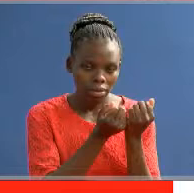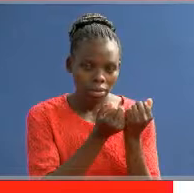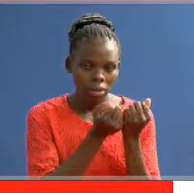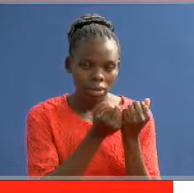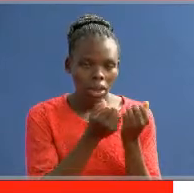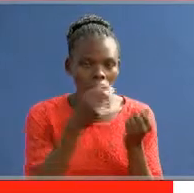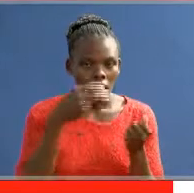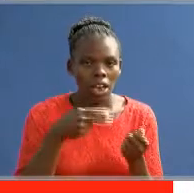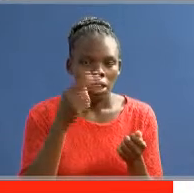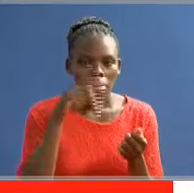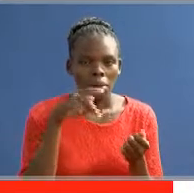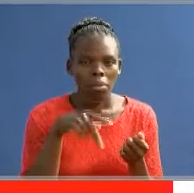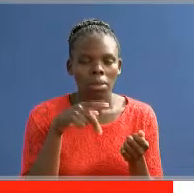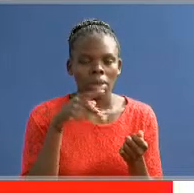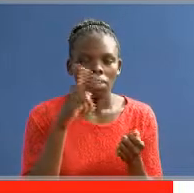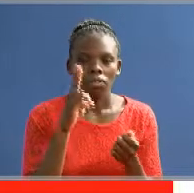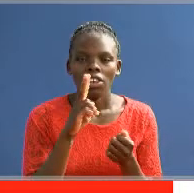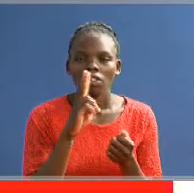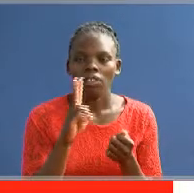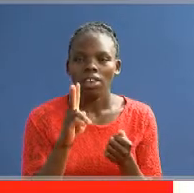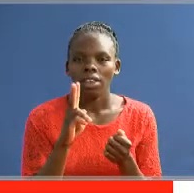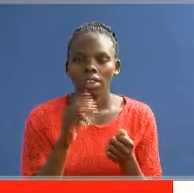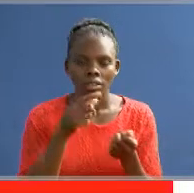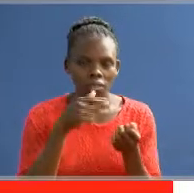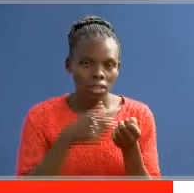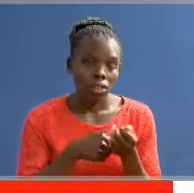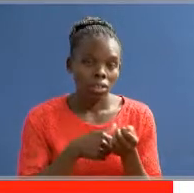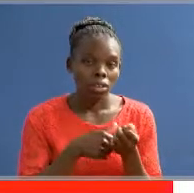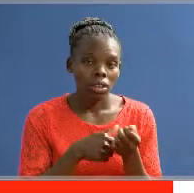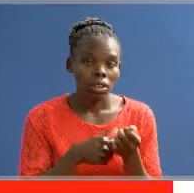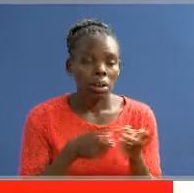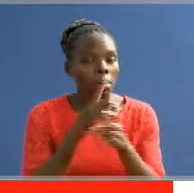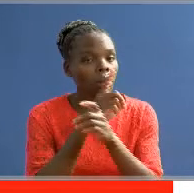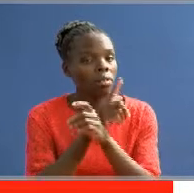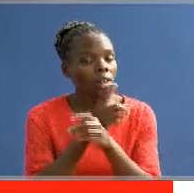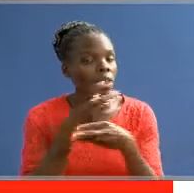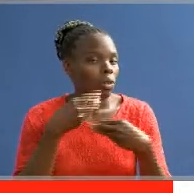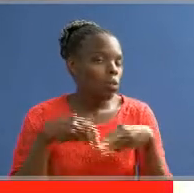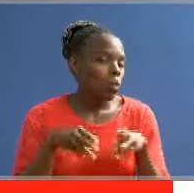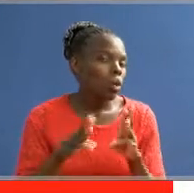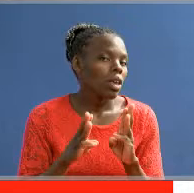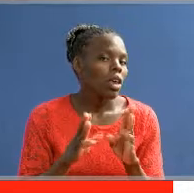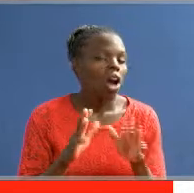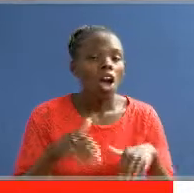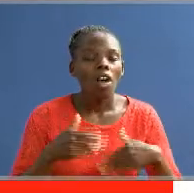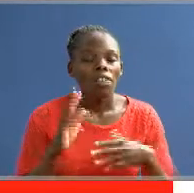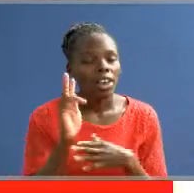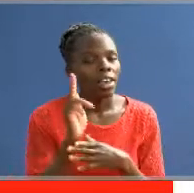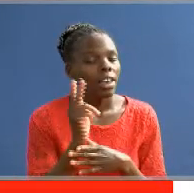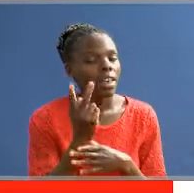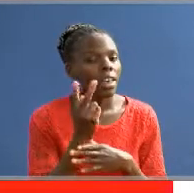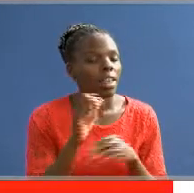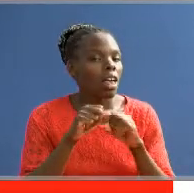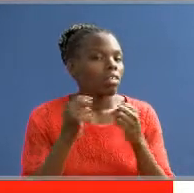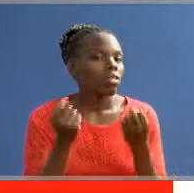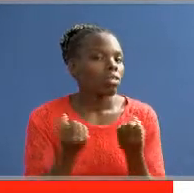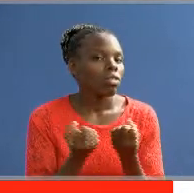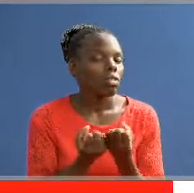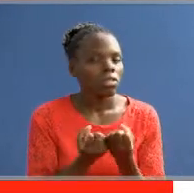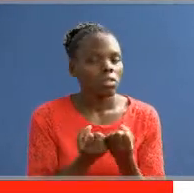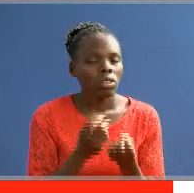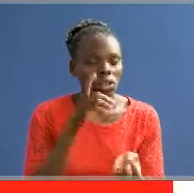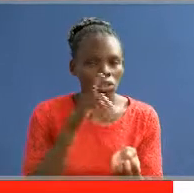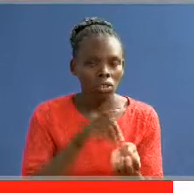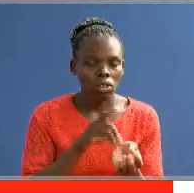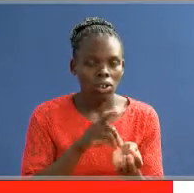a HPV vaccine in what can be described as a preventive measure. However, the Kenya Association of Catholic Doctors